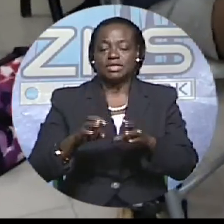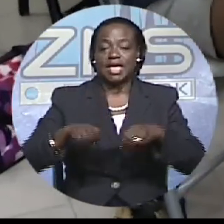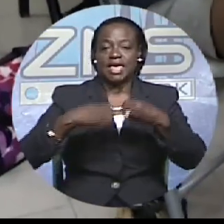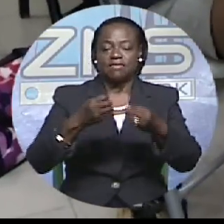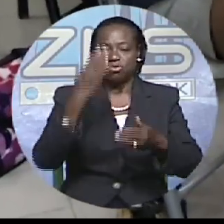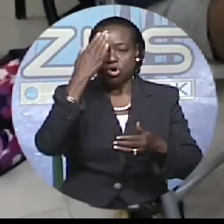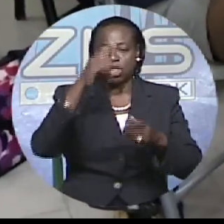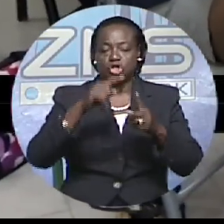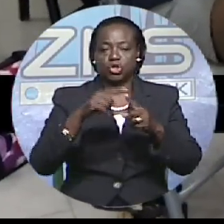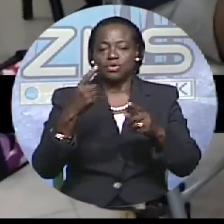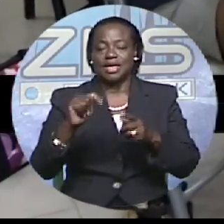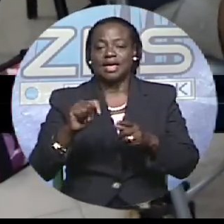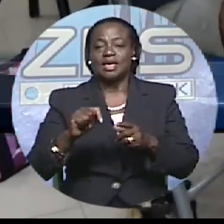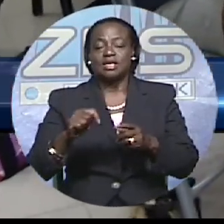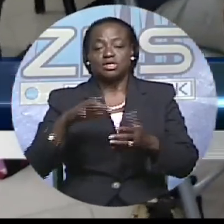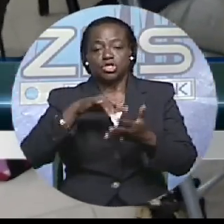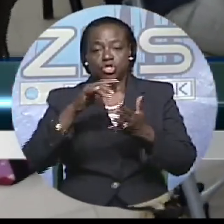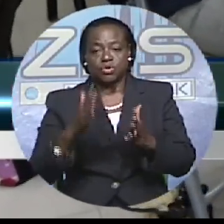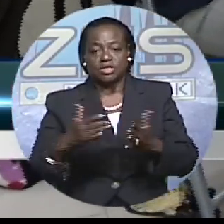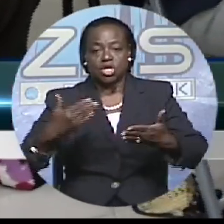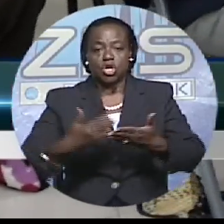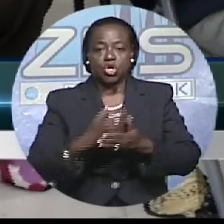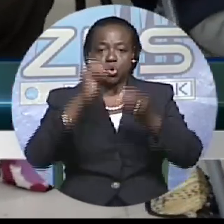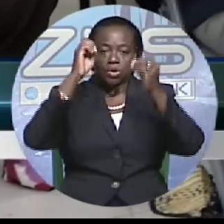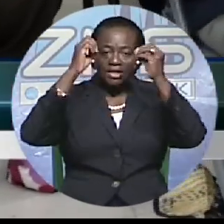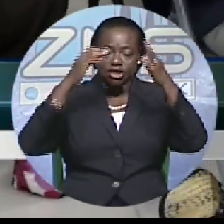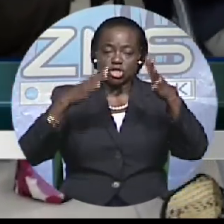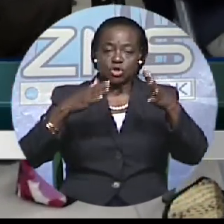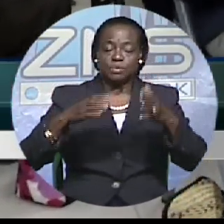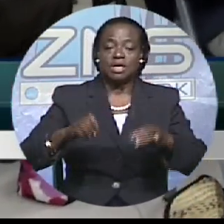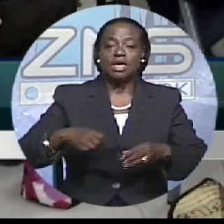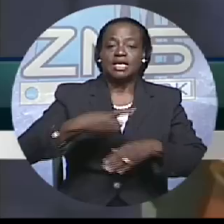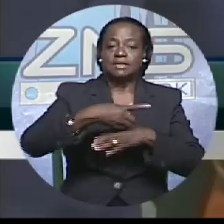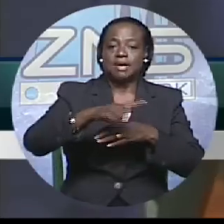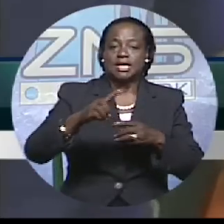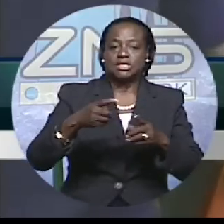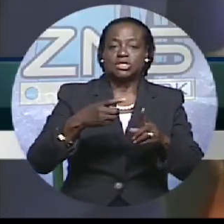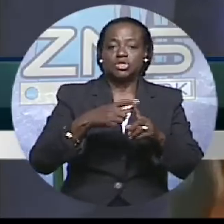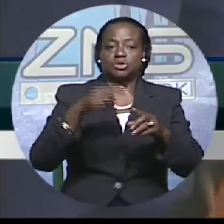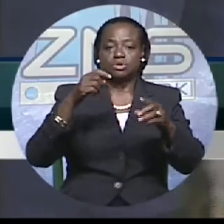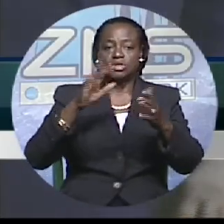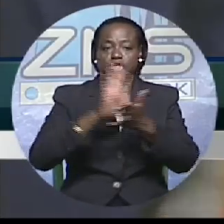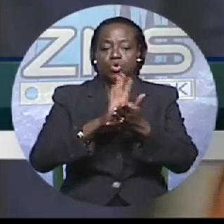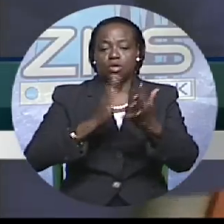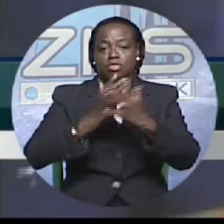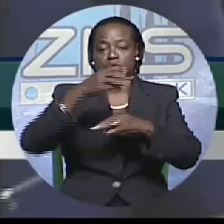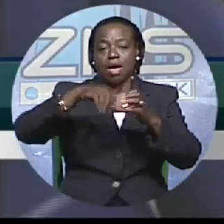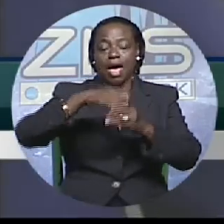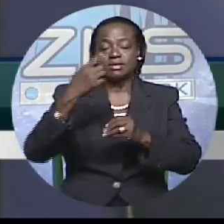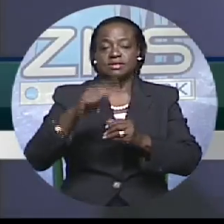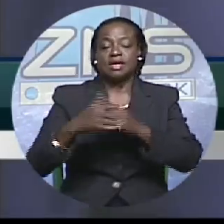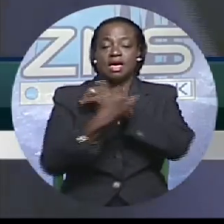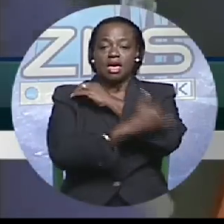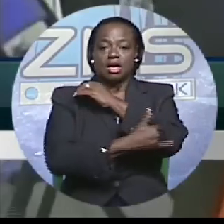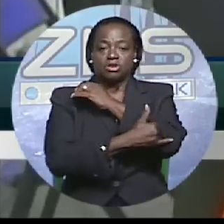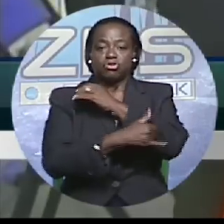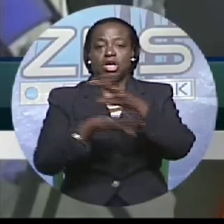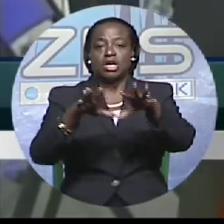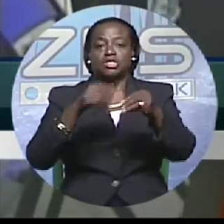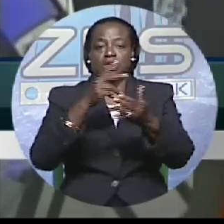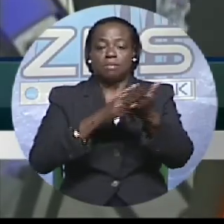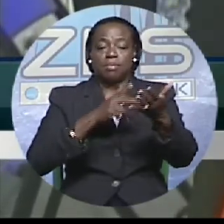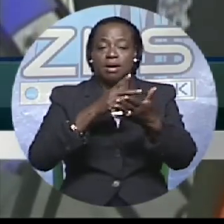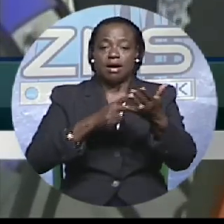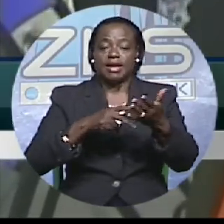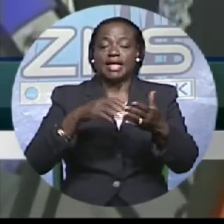new academic school term. The new teachers, who will be dispatched to schools throughout the country, took part in a special orientation exercise at Uriah